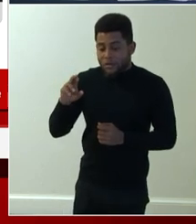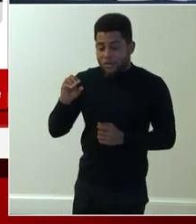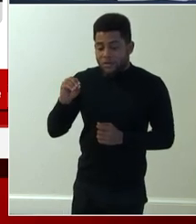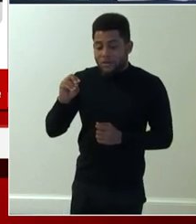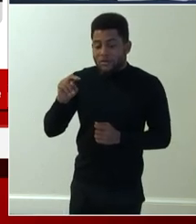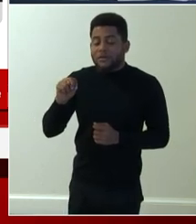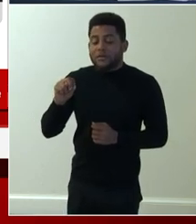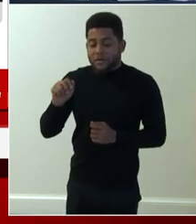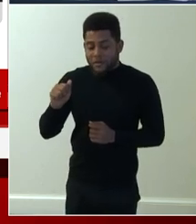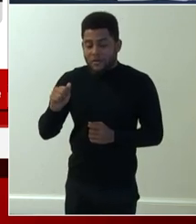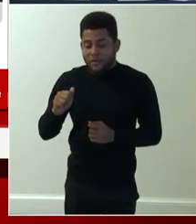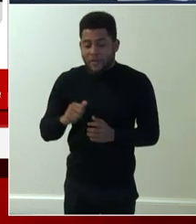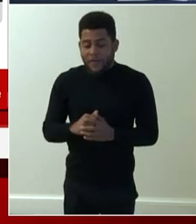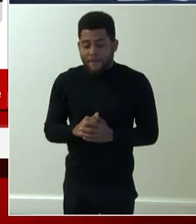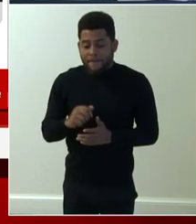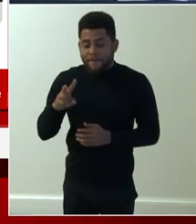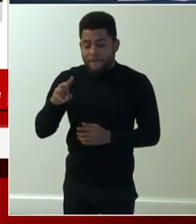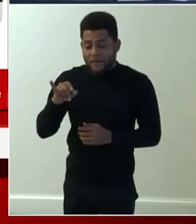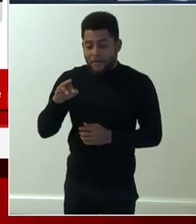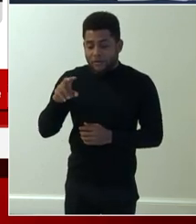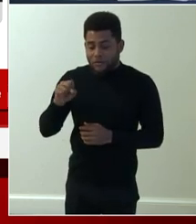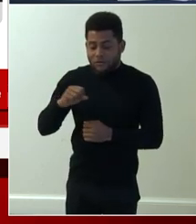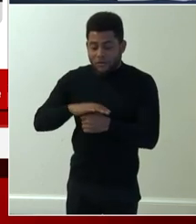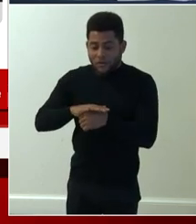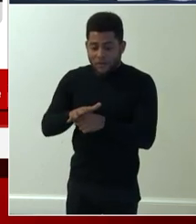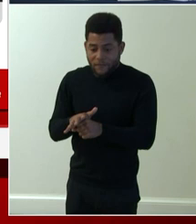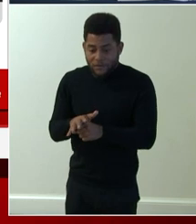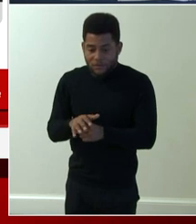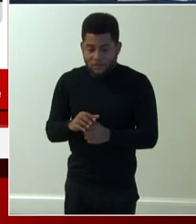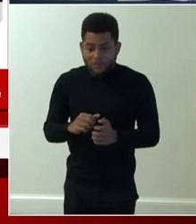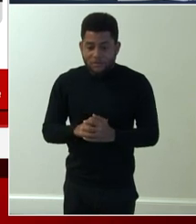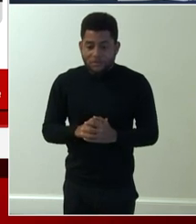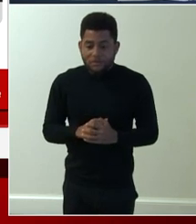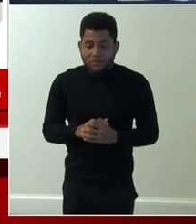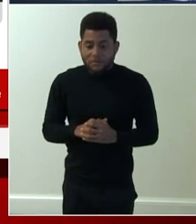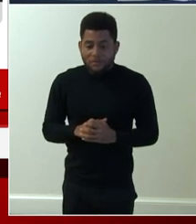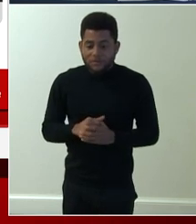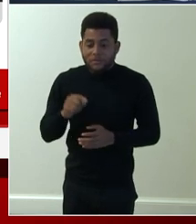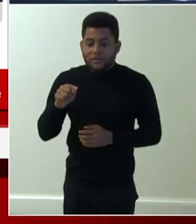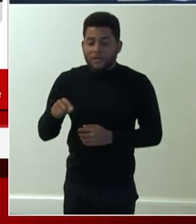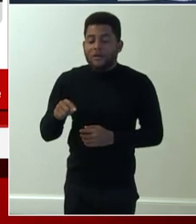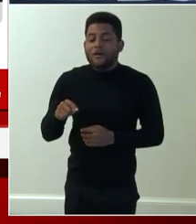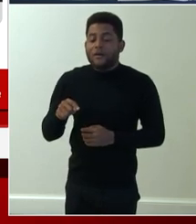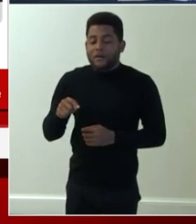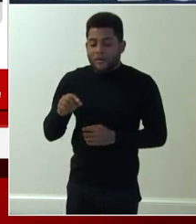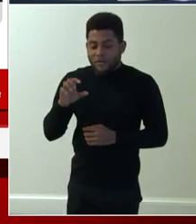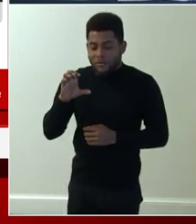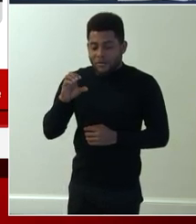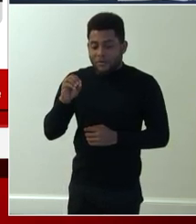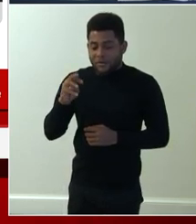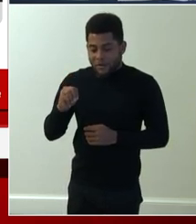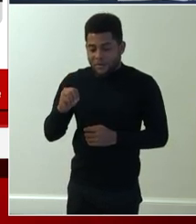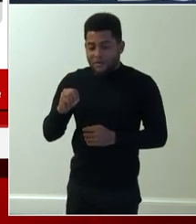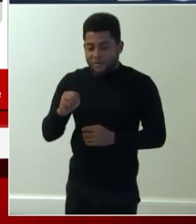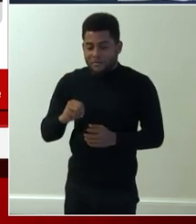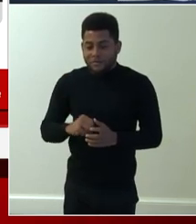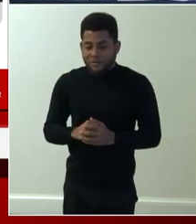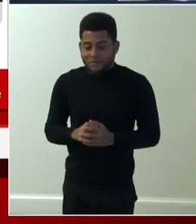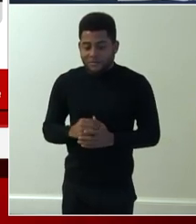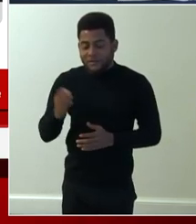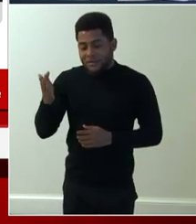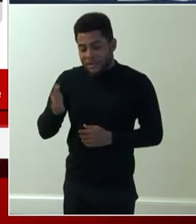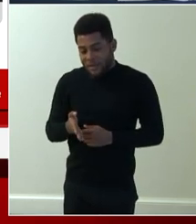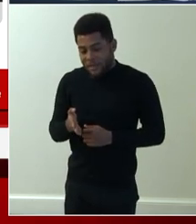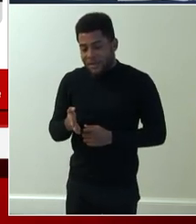whether you tested positive or negative. Individuals that test positive will be entered into our contact tracing system, just as if they